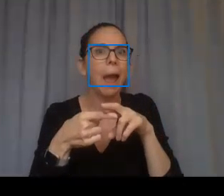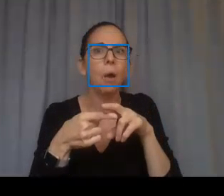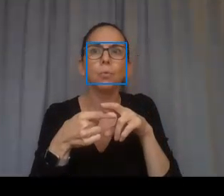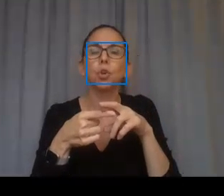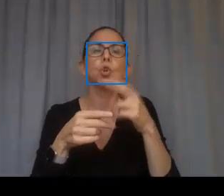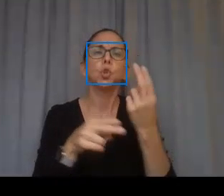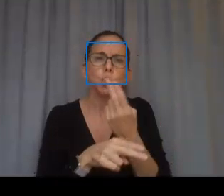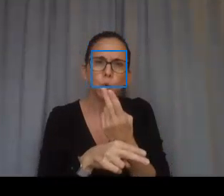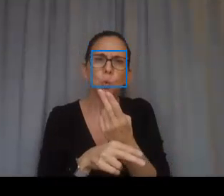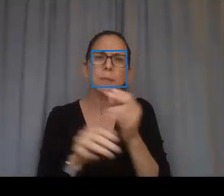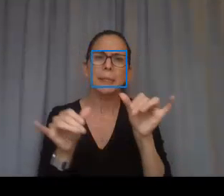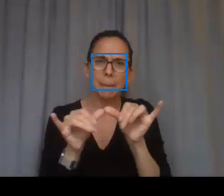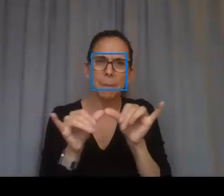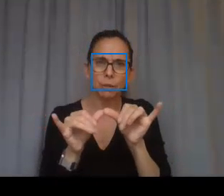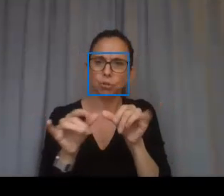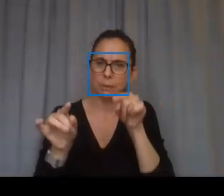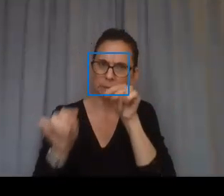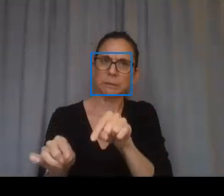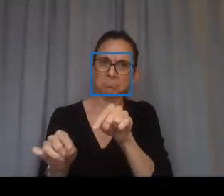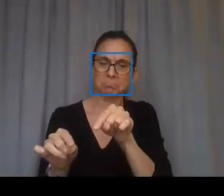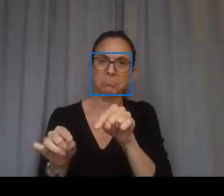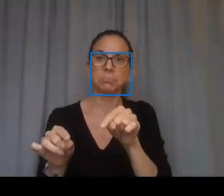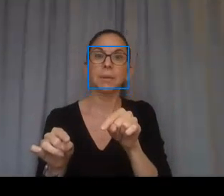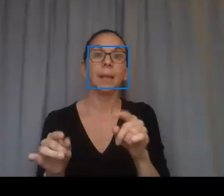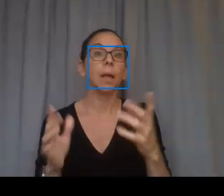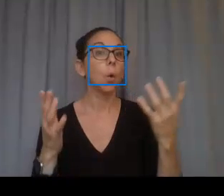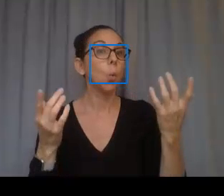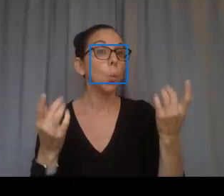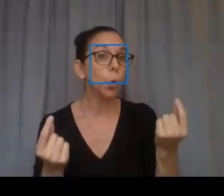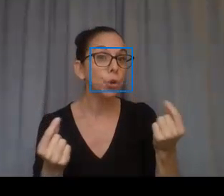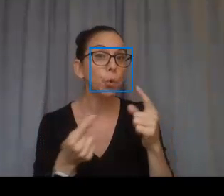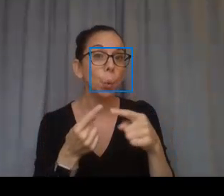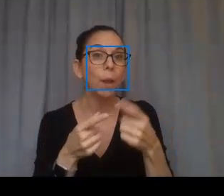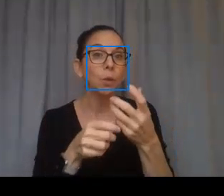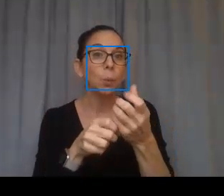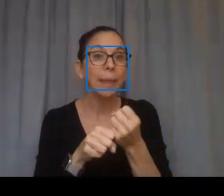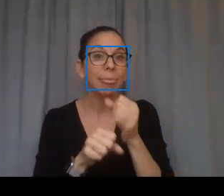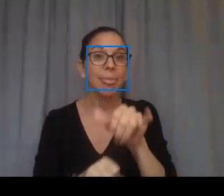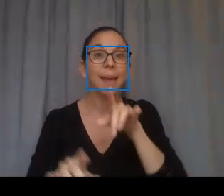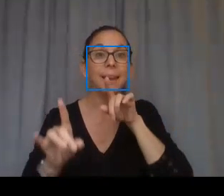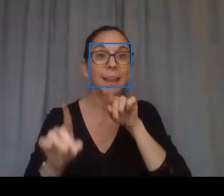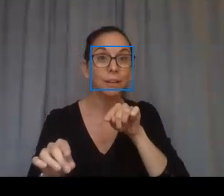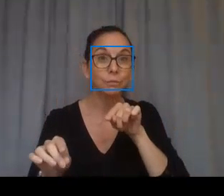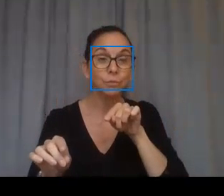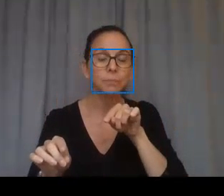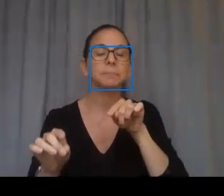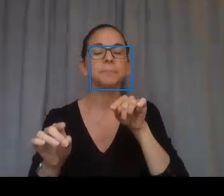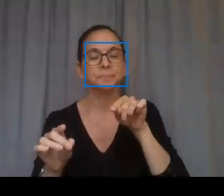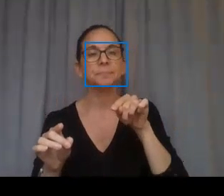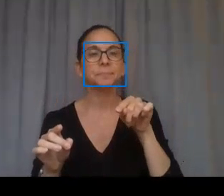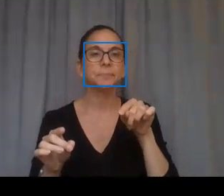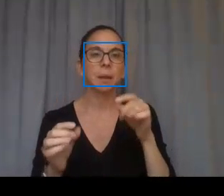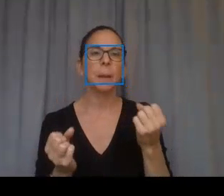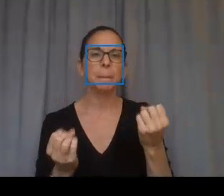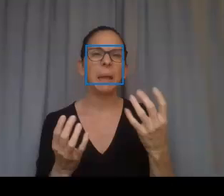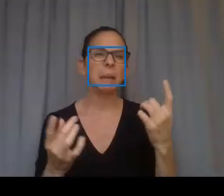Use the measurements as they were given to you. The issue is, what do you do when you get that answer? And, you know, I typically get the